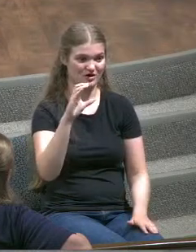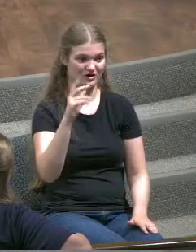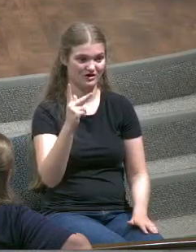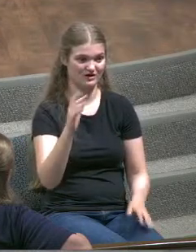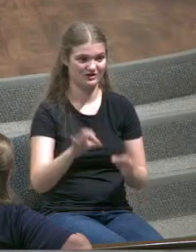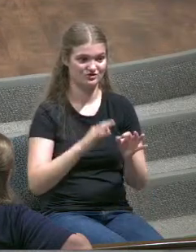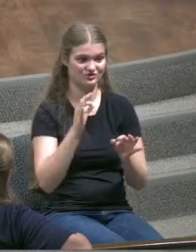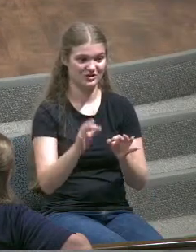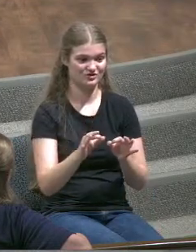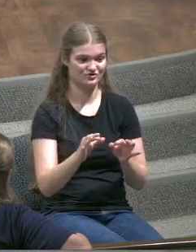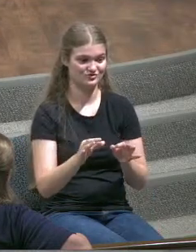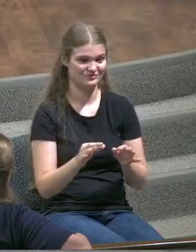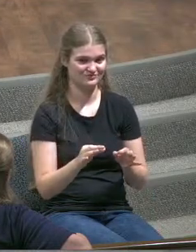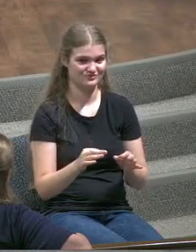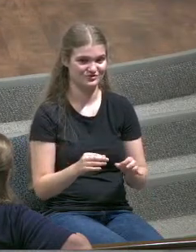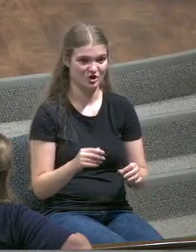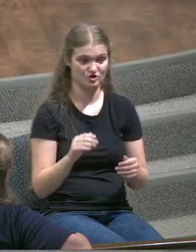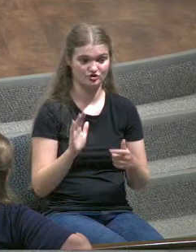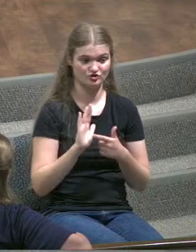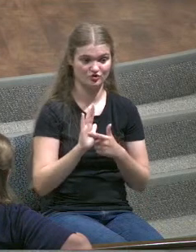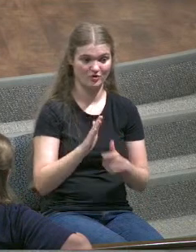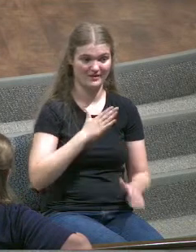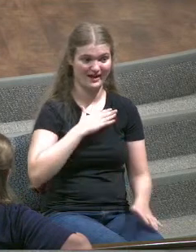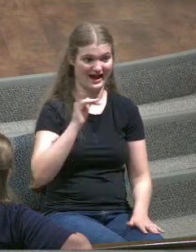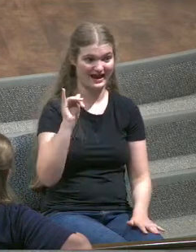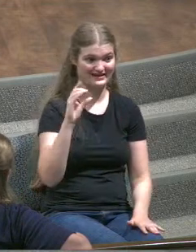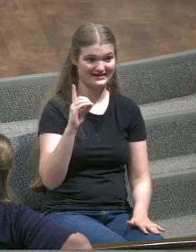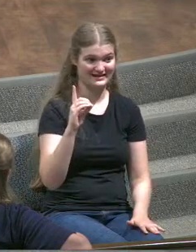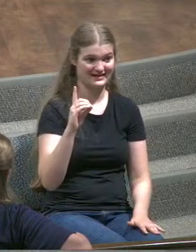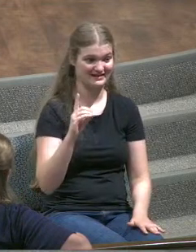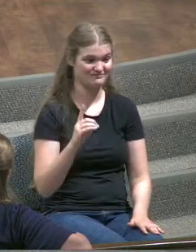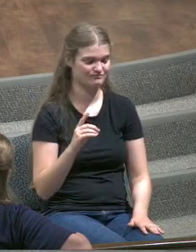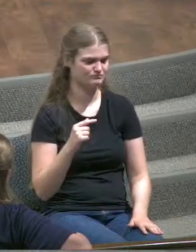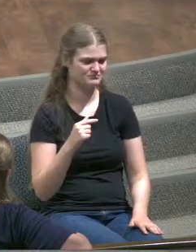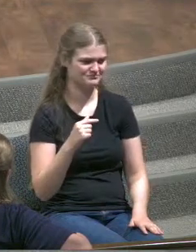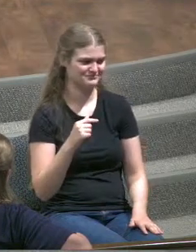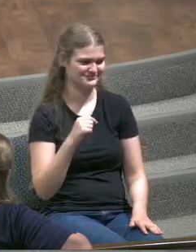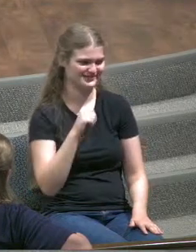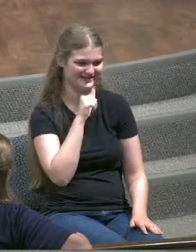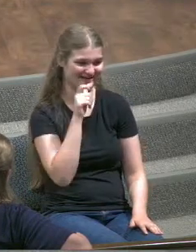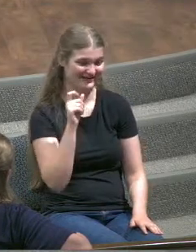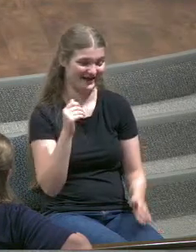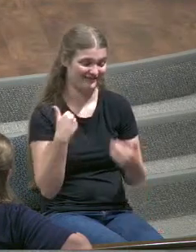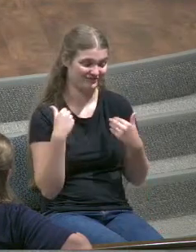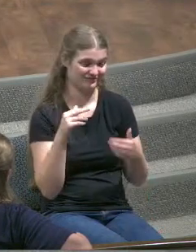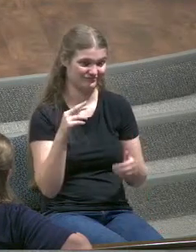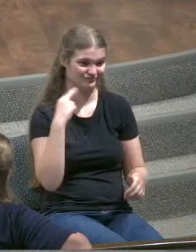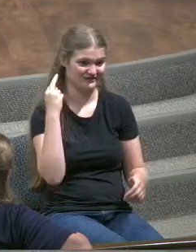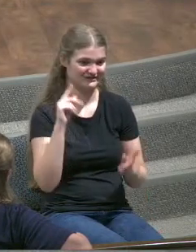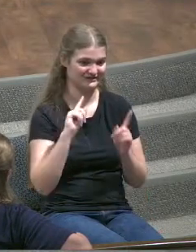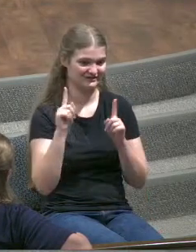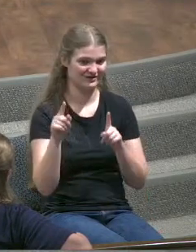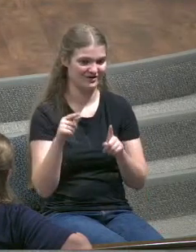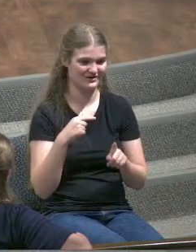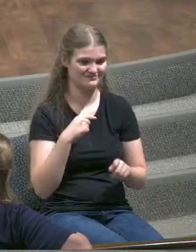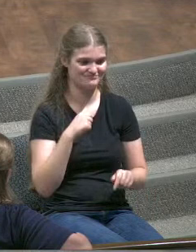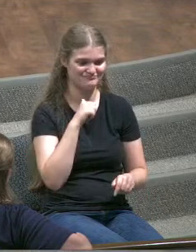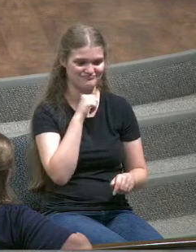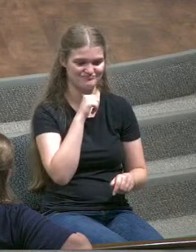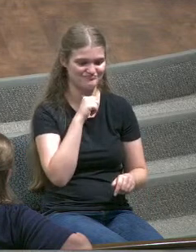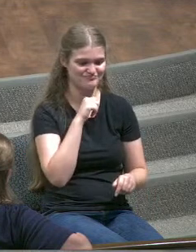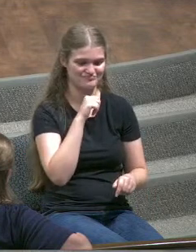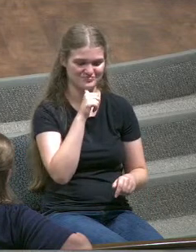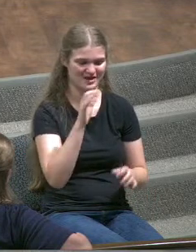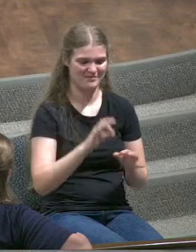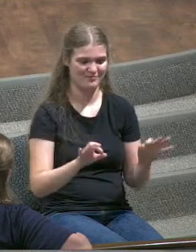walk right onto the trading floor, even though I had no reason to be there whatsoever. I had access. But hundreds of